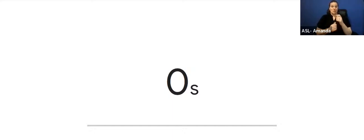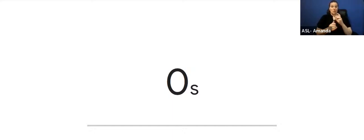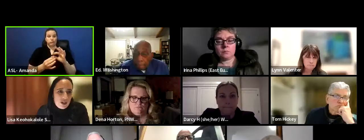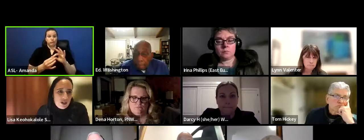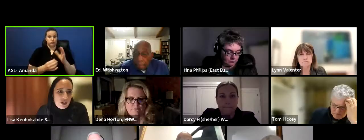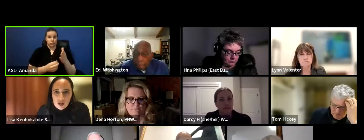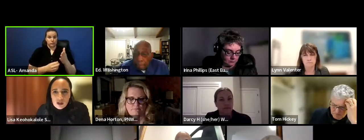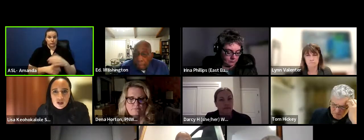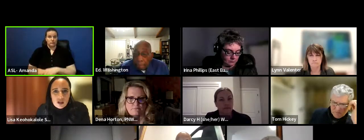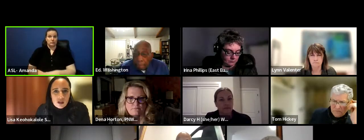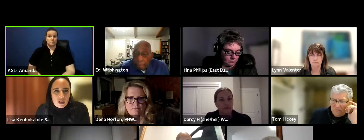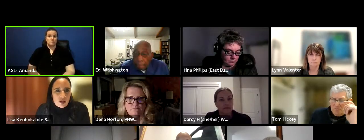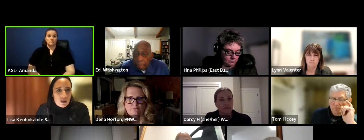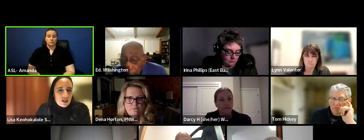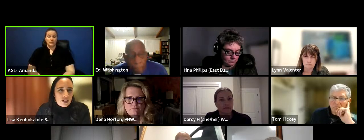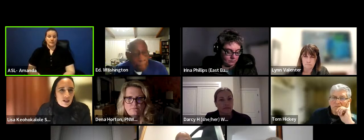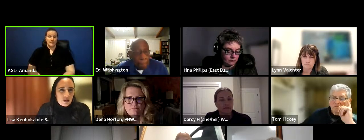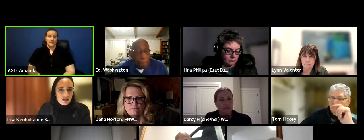group?